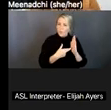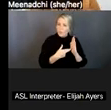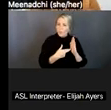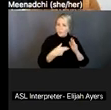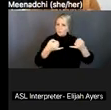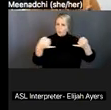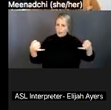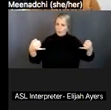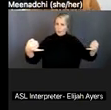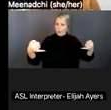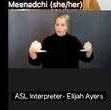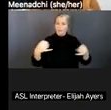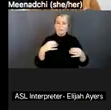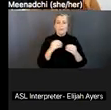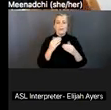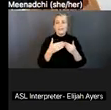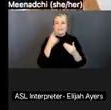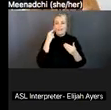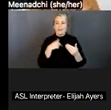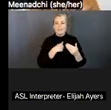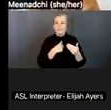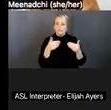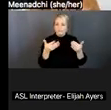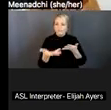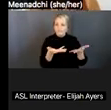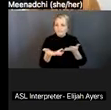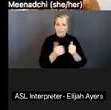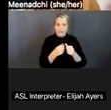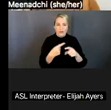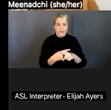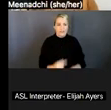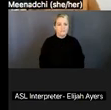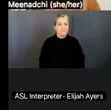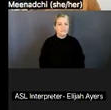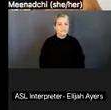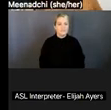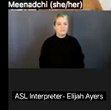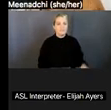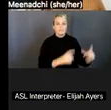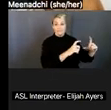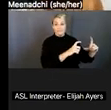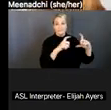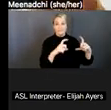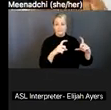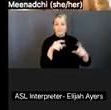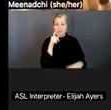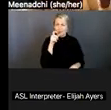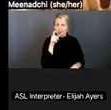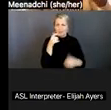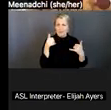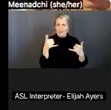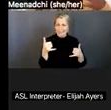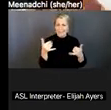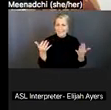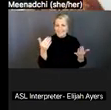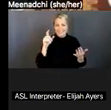make it easier for us to engage with conflict. We have to know who's playing. You can